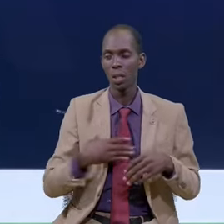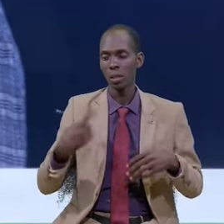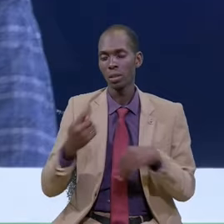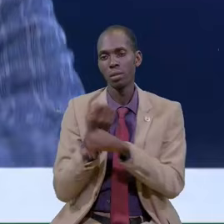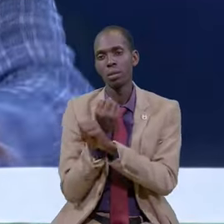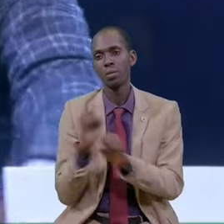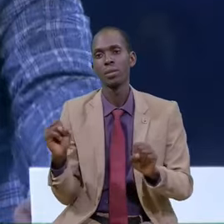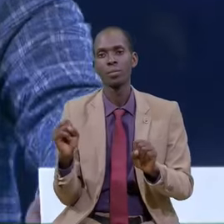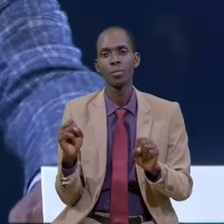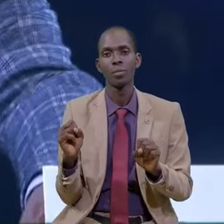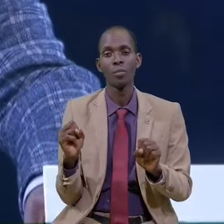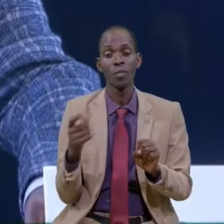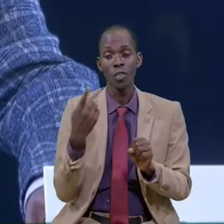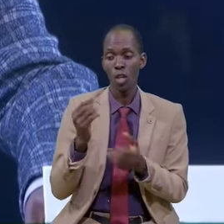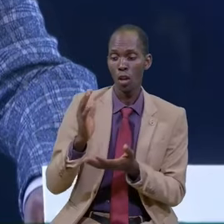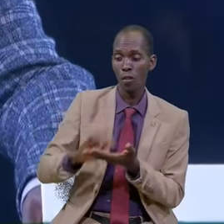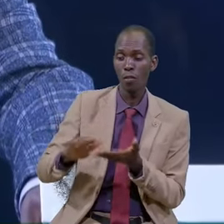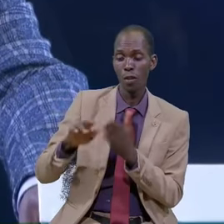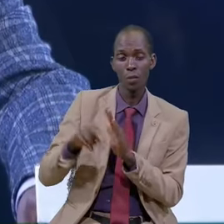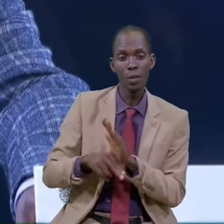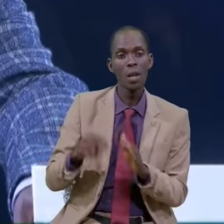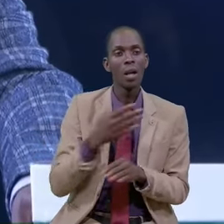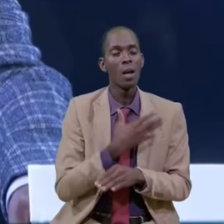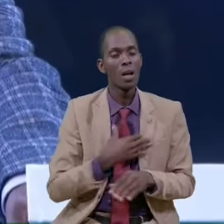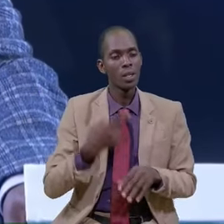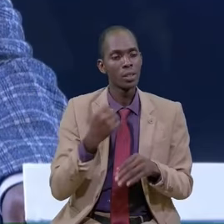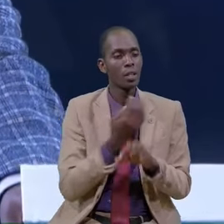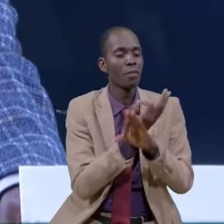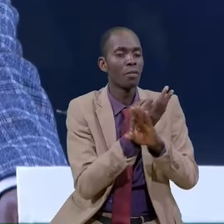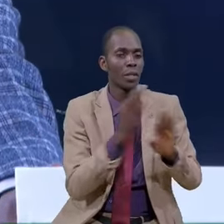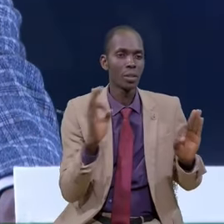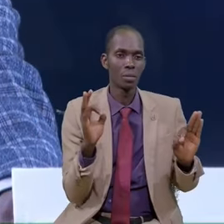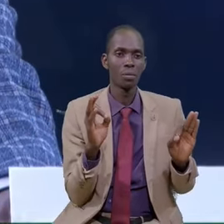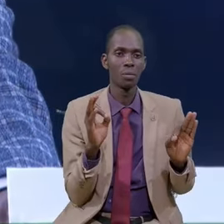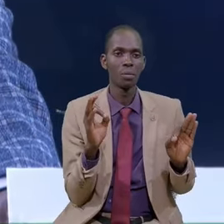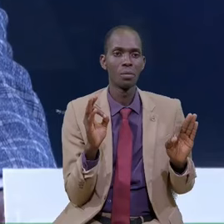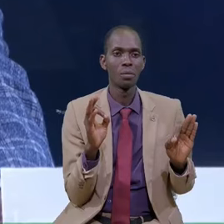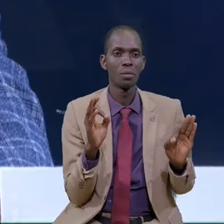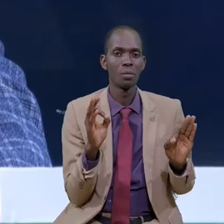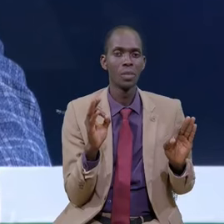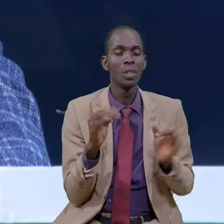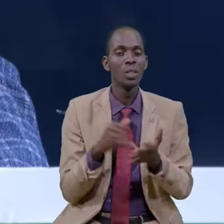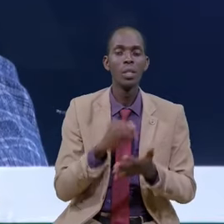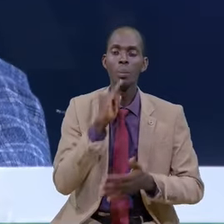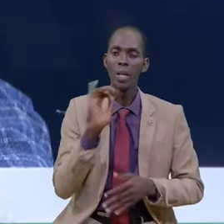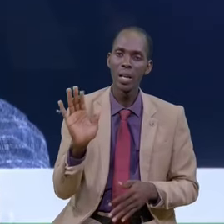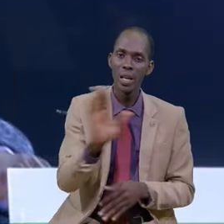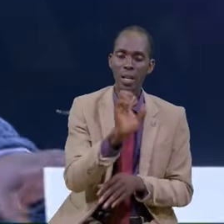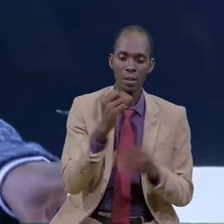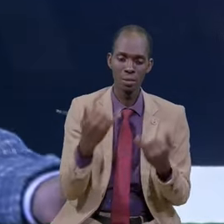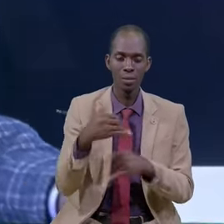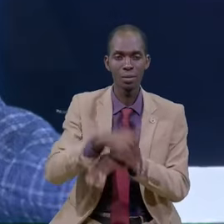Salvation the forgiveness and the freedom it is tonight